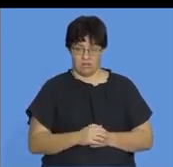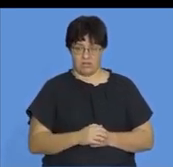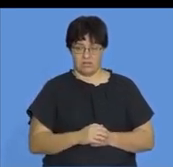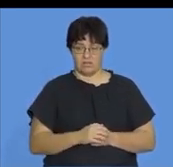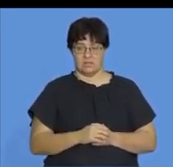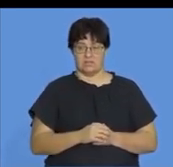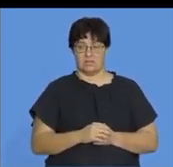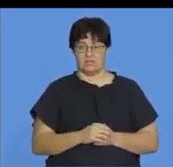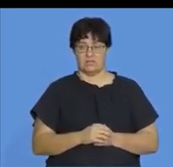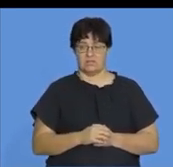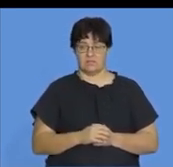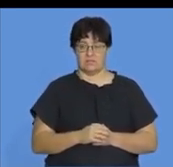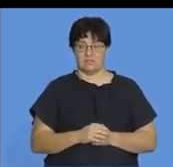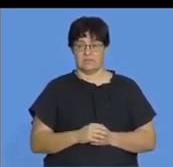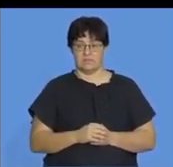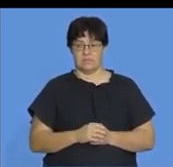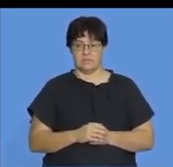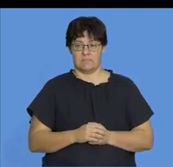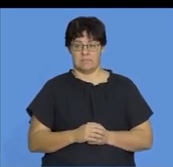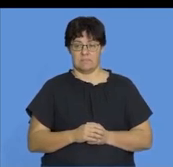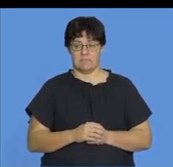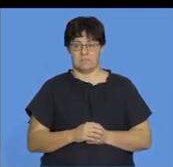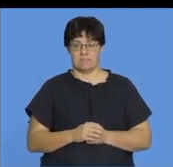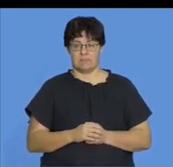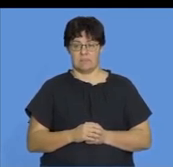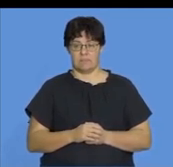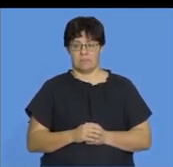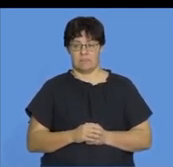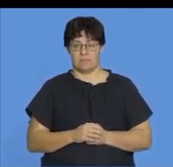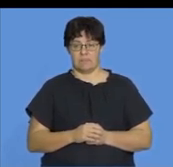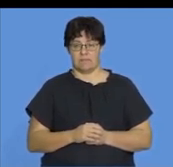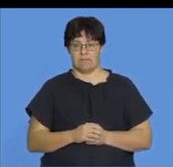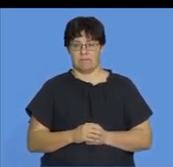this is equals to 0.71 mole, okay?